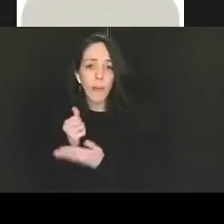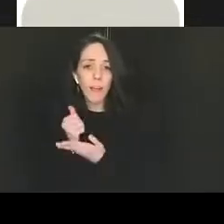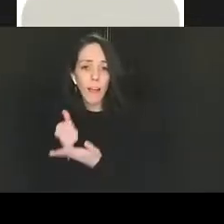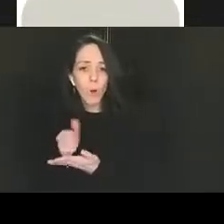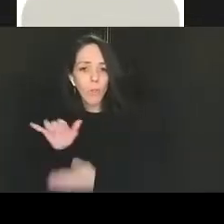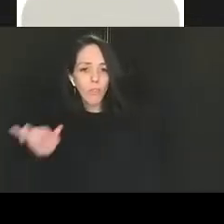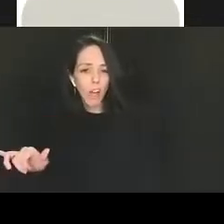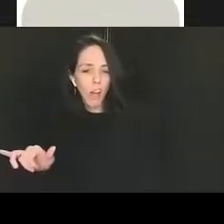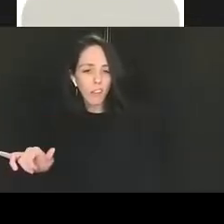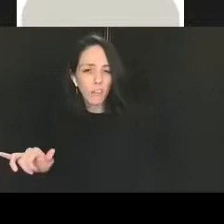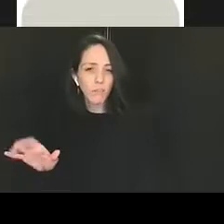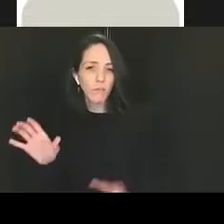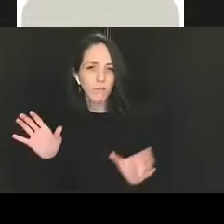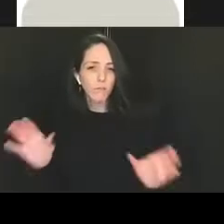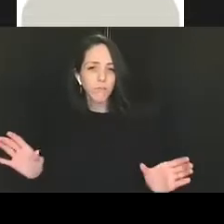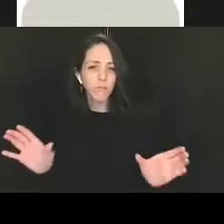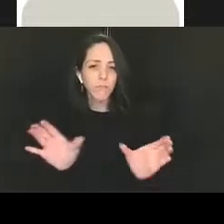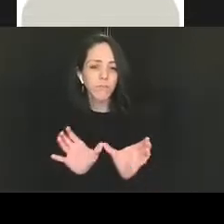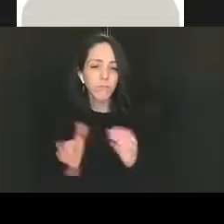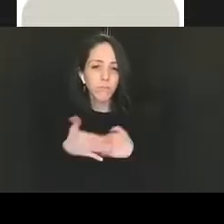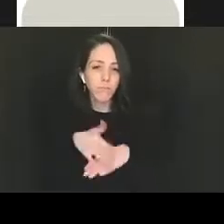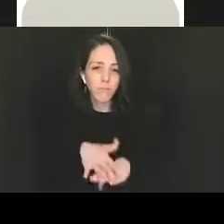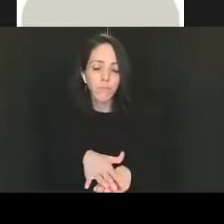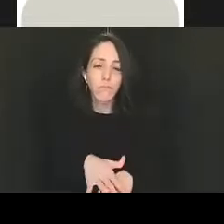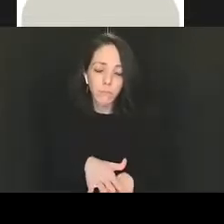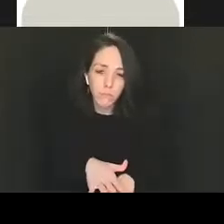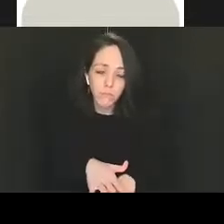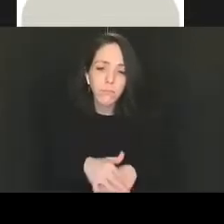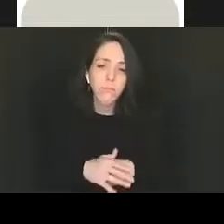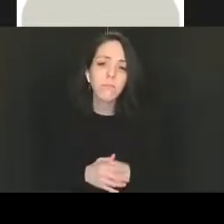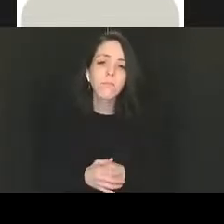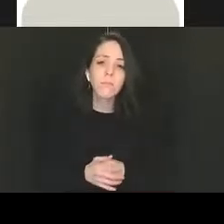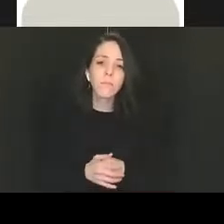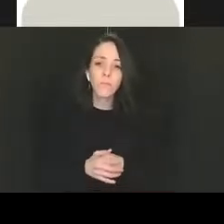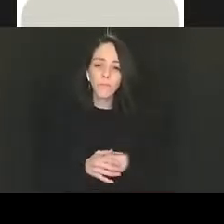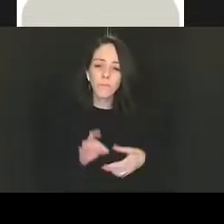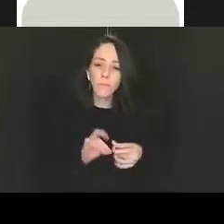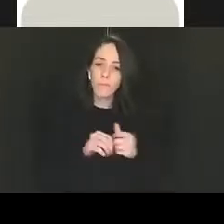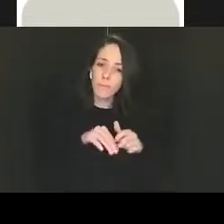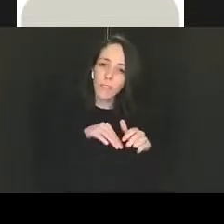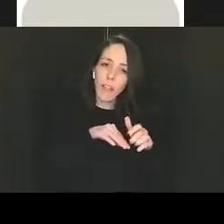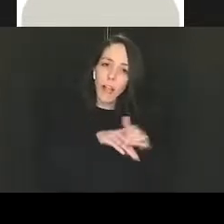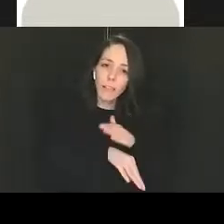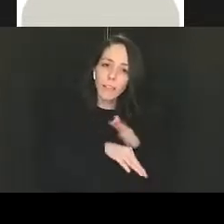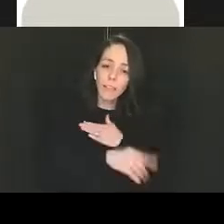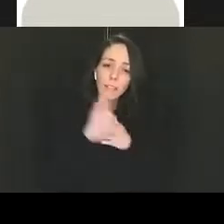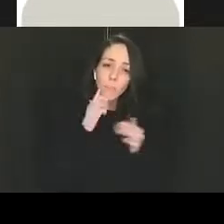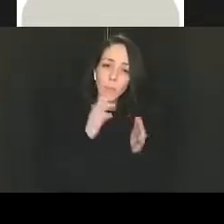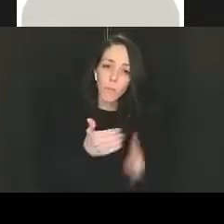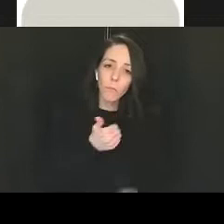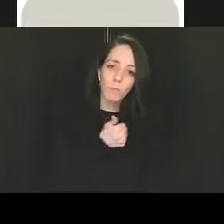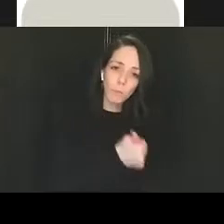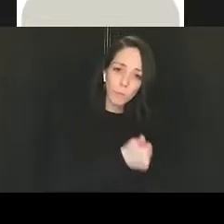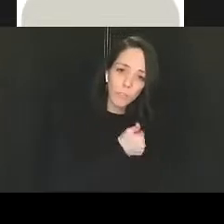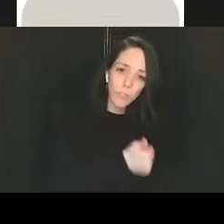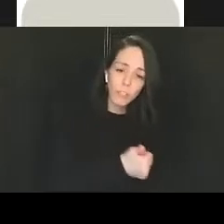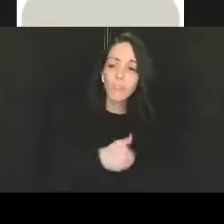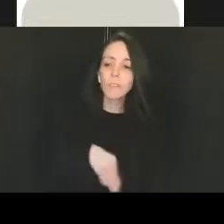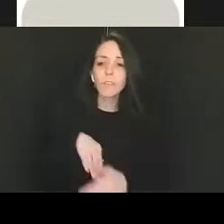to public transit is about access to self-help and access